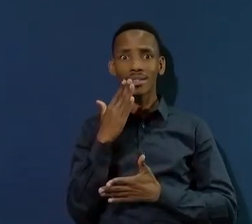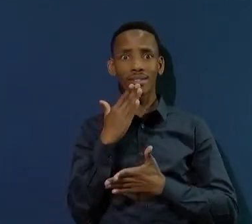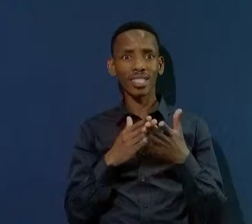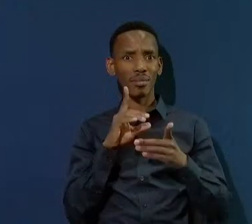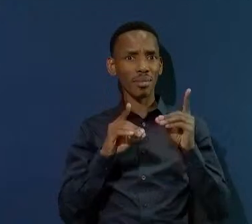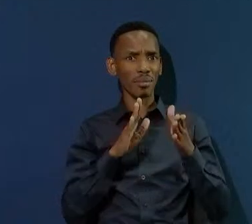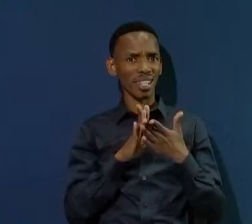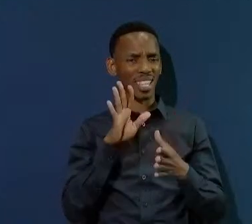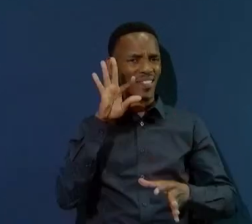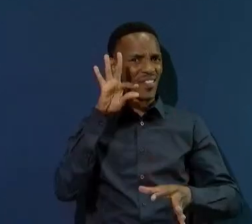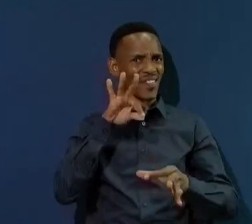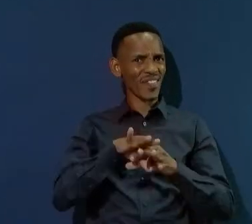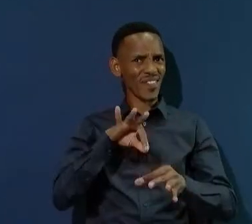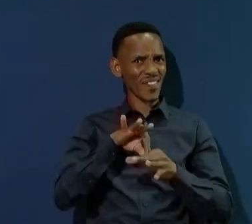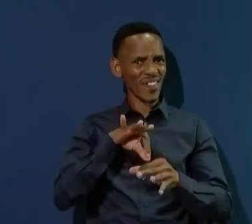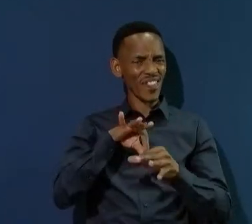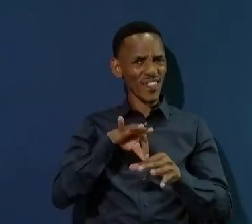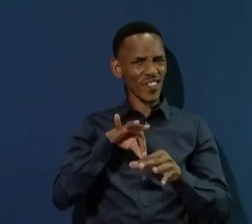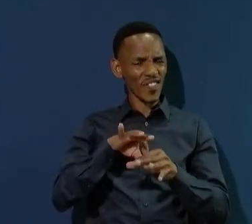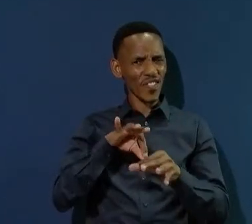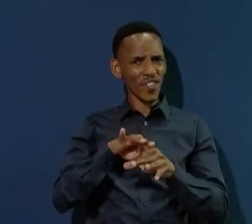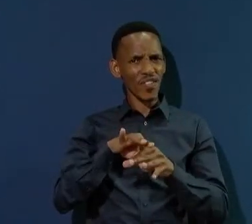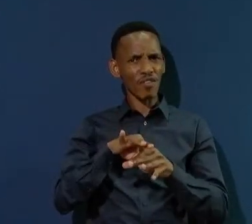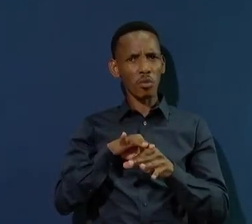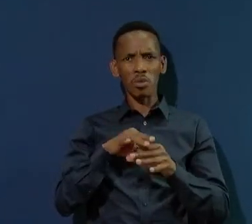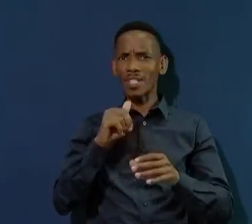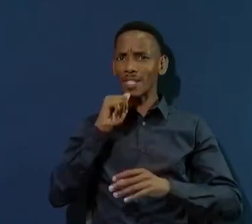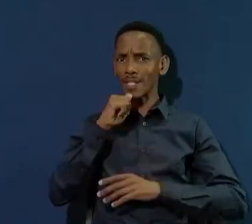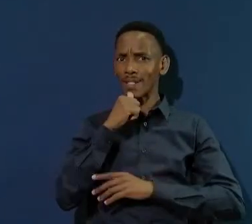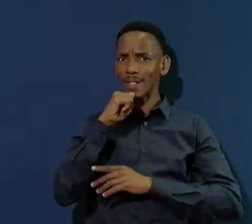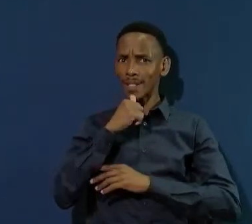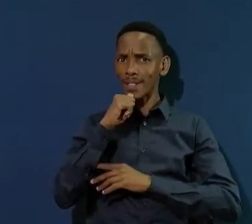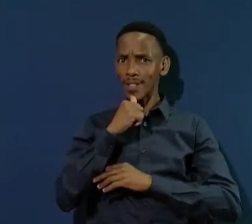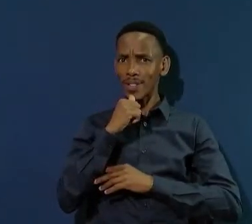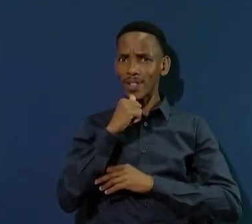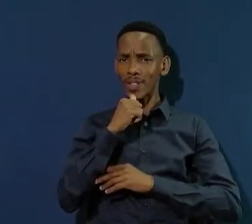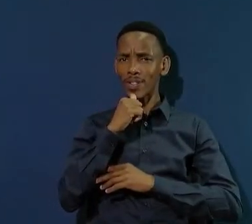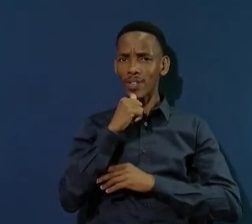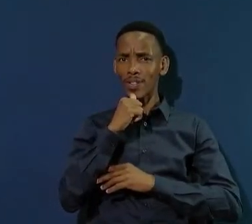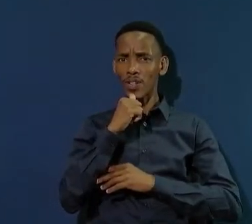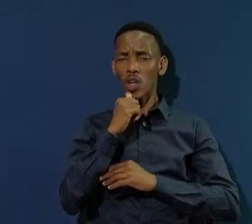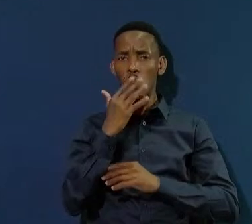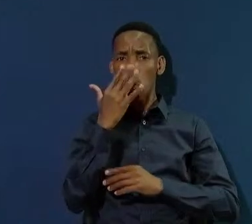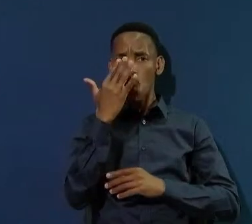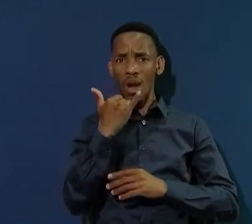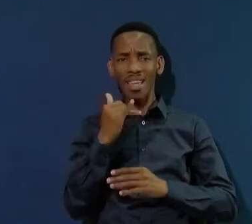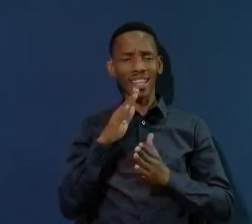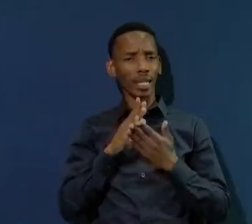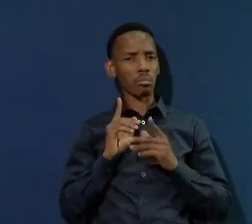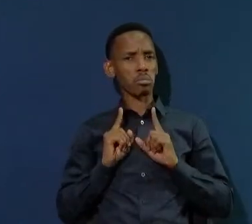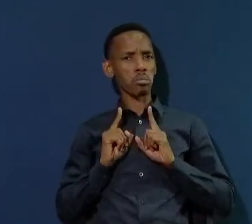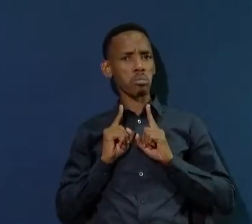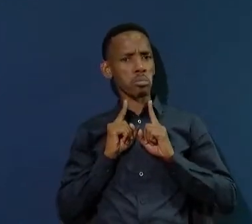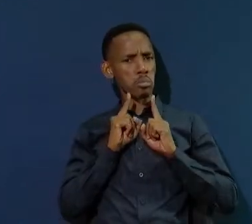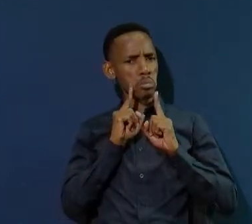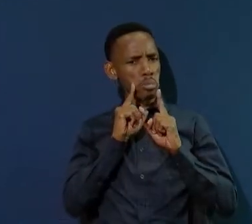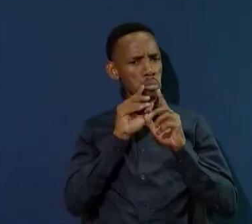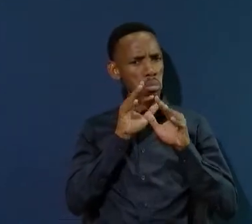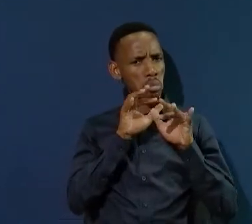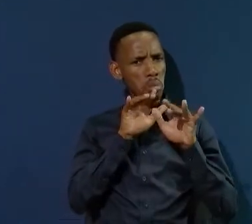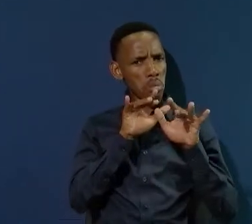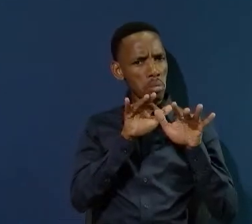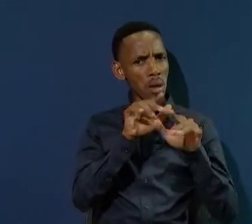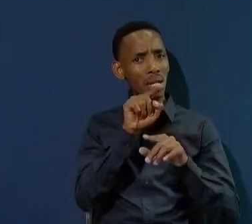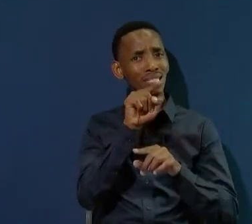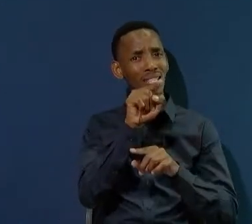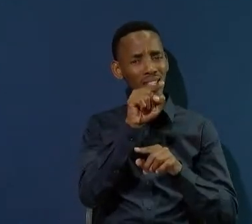their feet, meaning that they go to the polling station because they understand